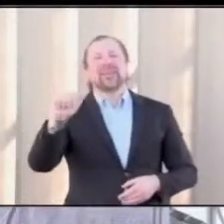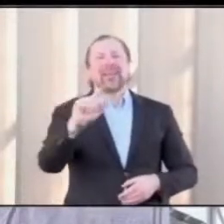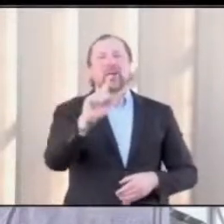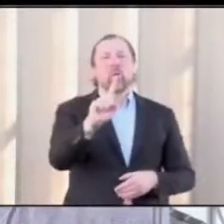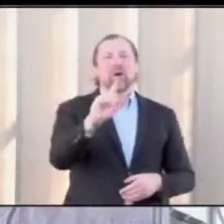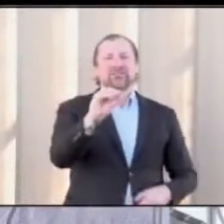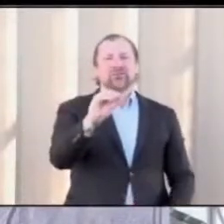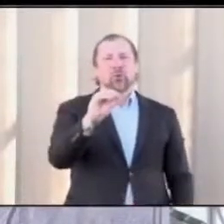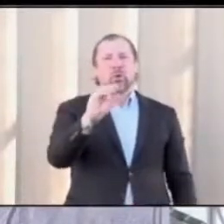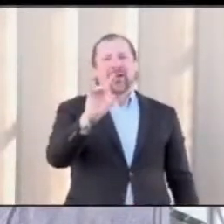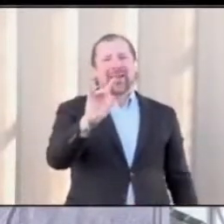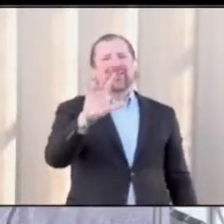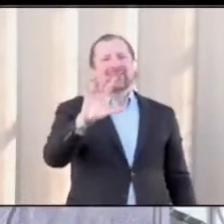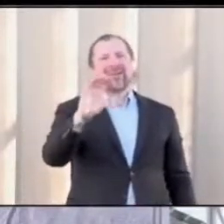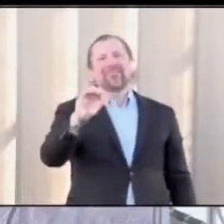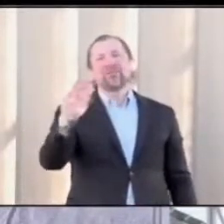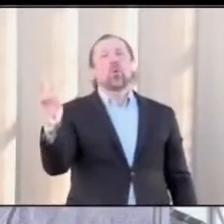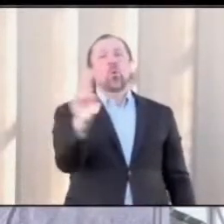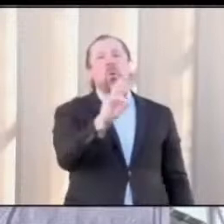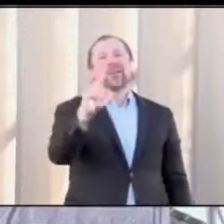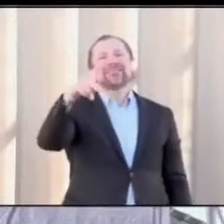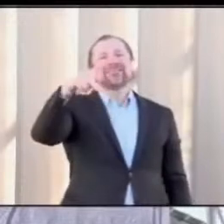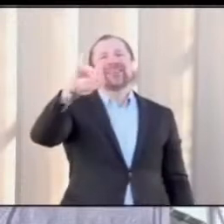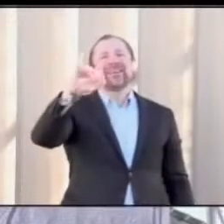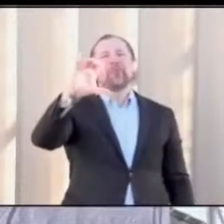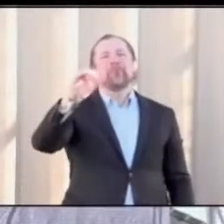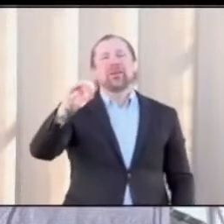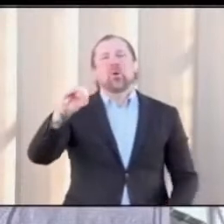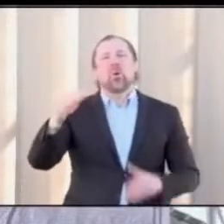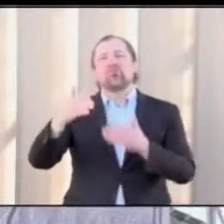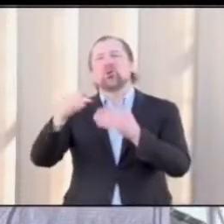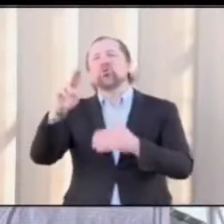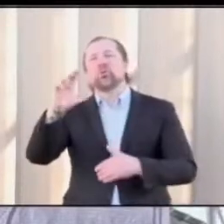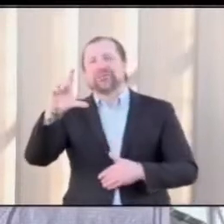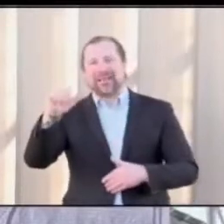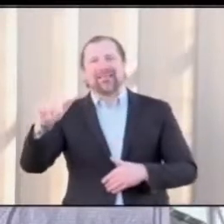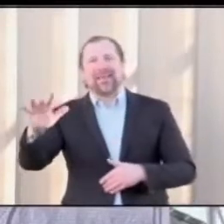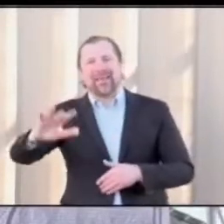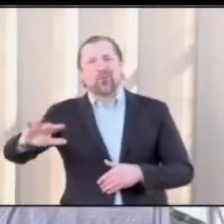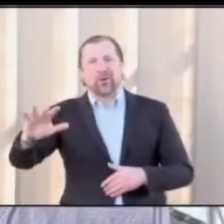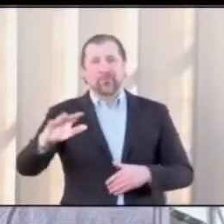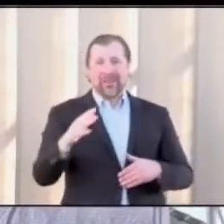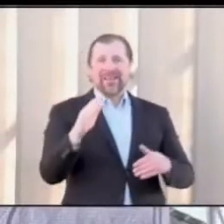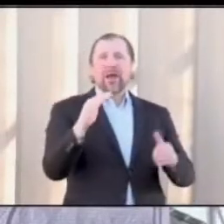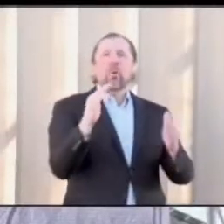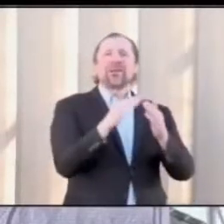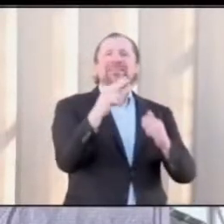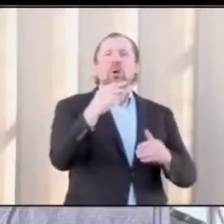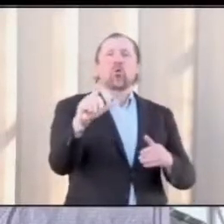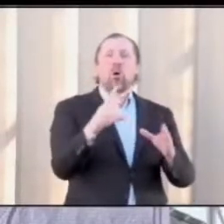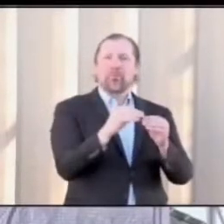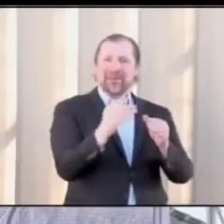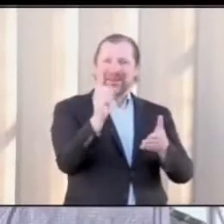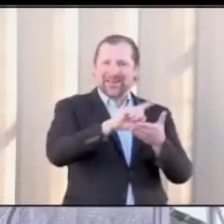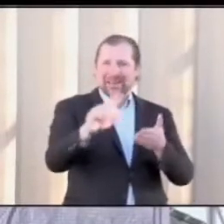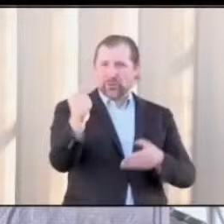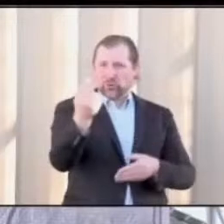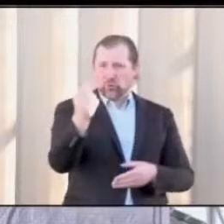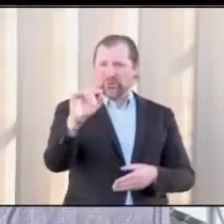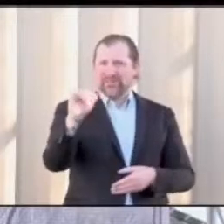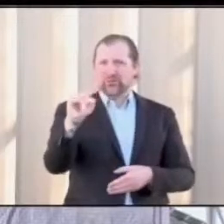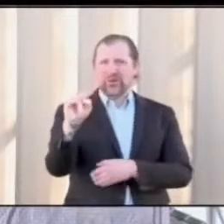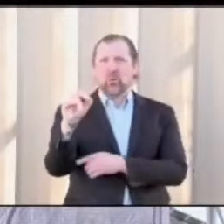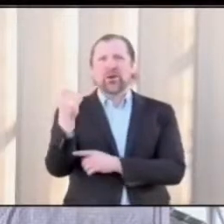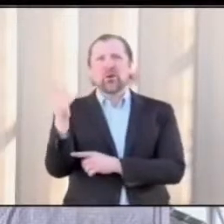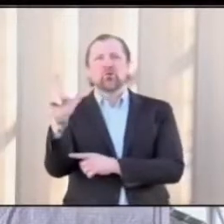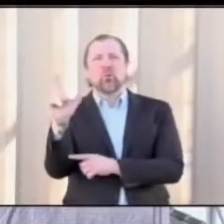10850 West Pico Boulevard. We have scheduled a town hall meeting for Malibu residents next Tuesday, January 21st